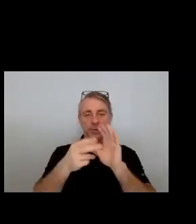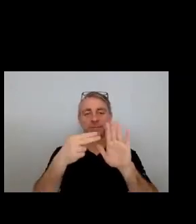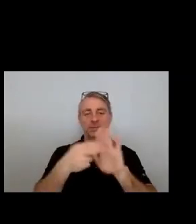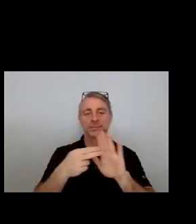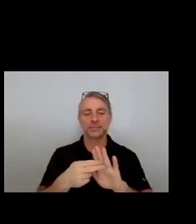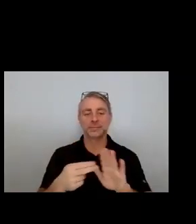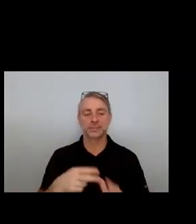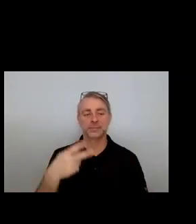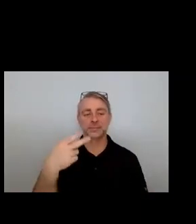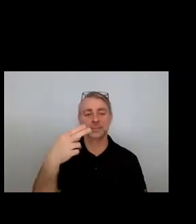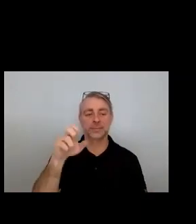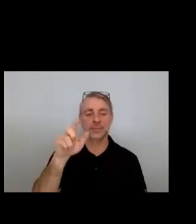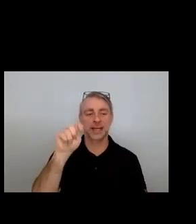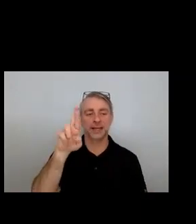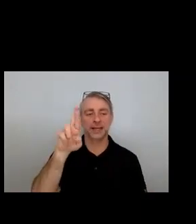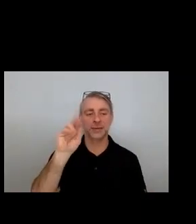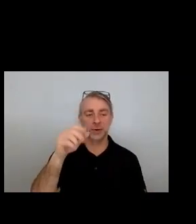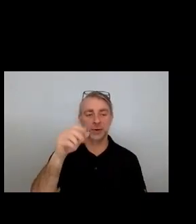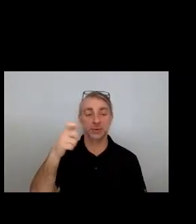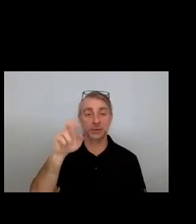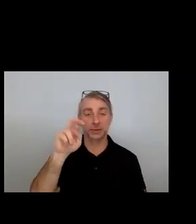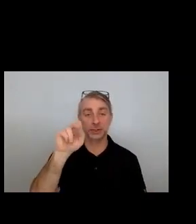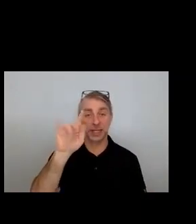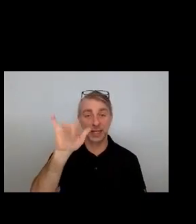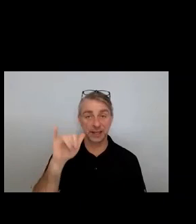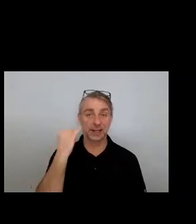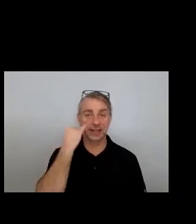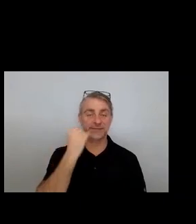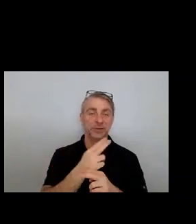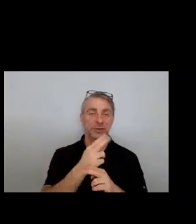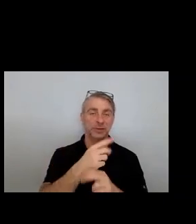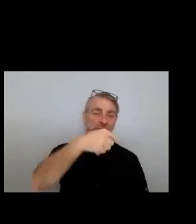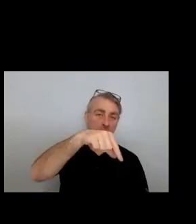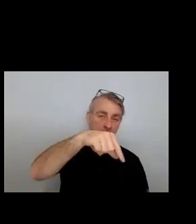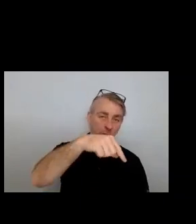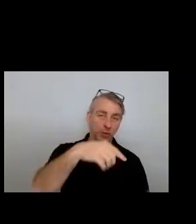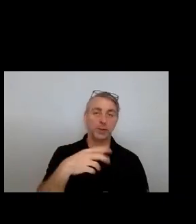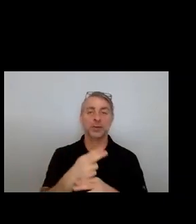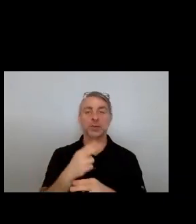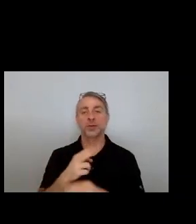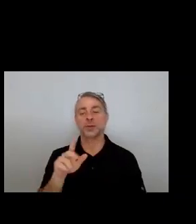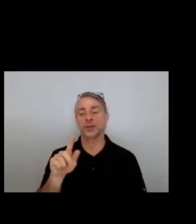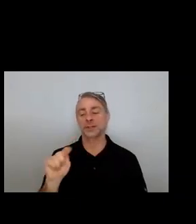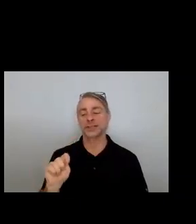squared, and how we would test whether or not